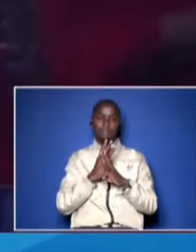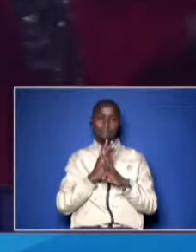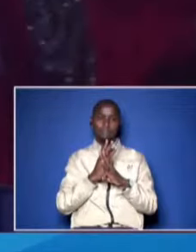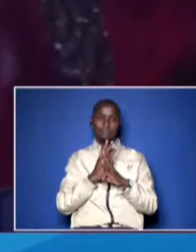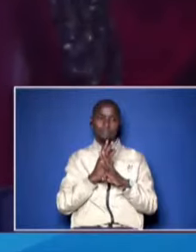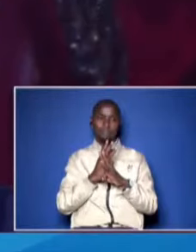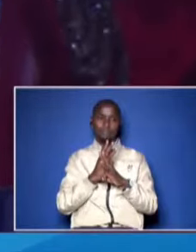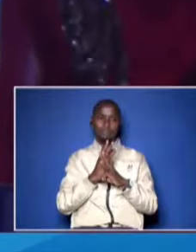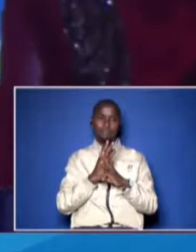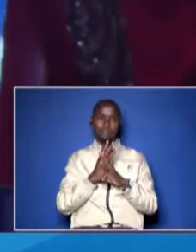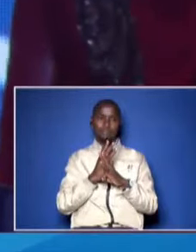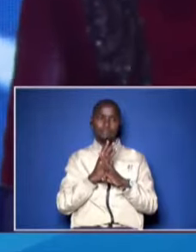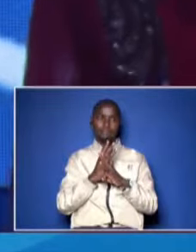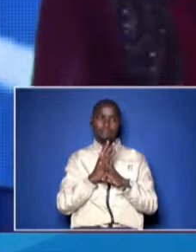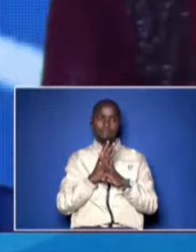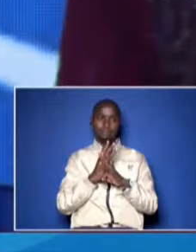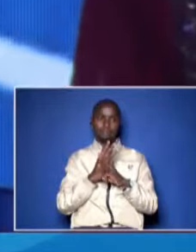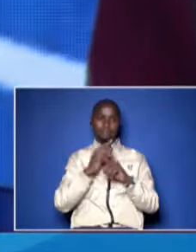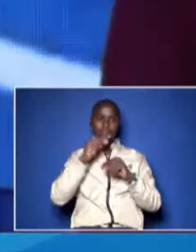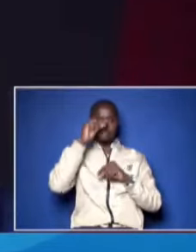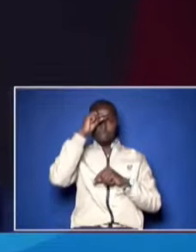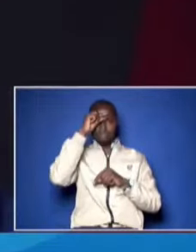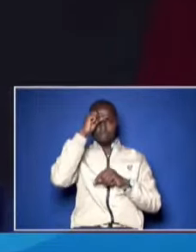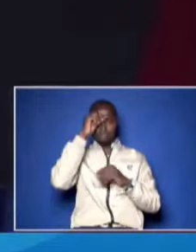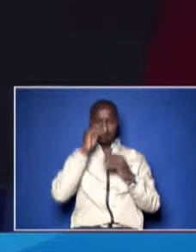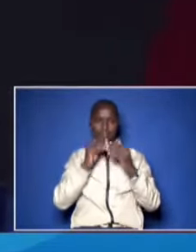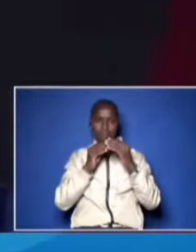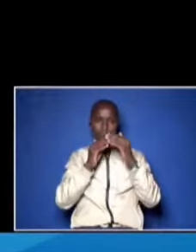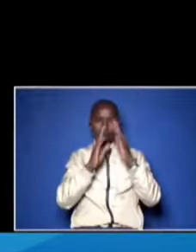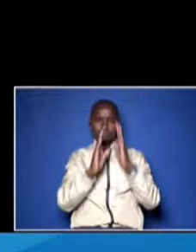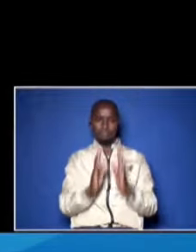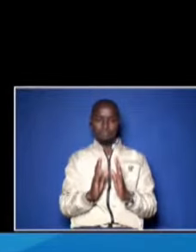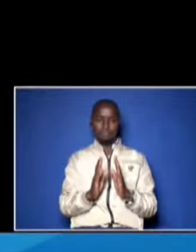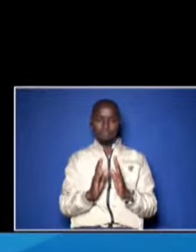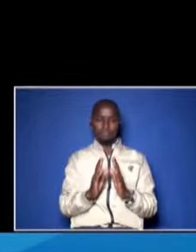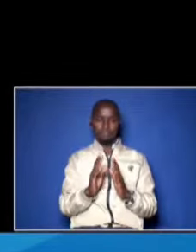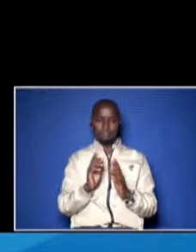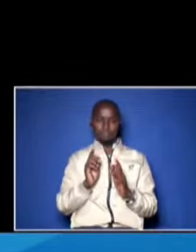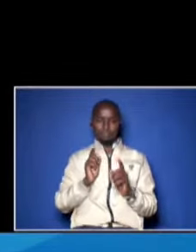world government leaders sisters and brothers